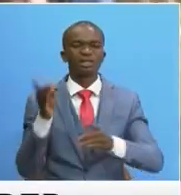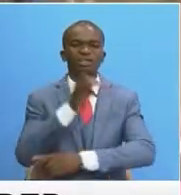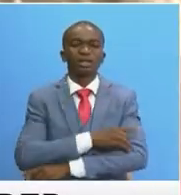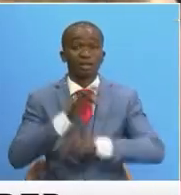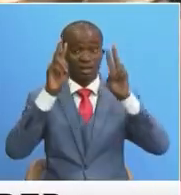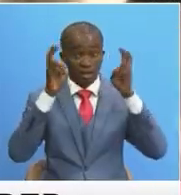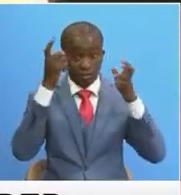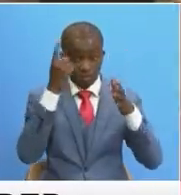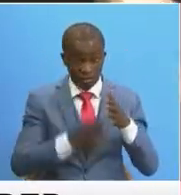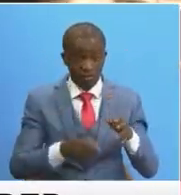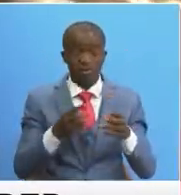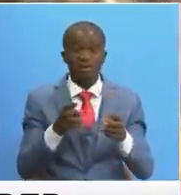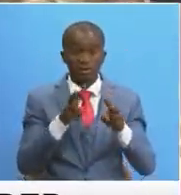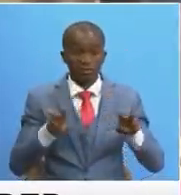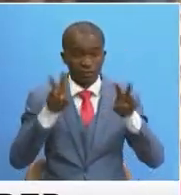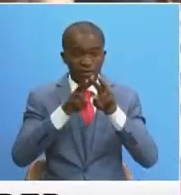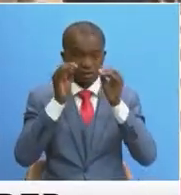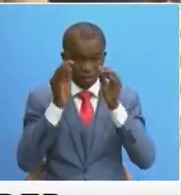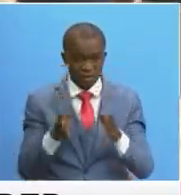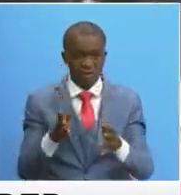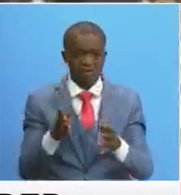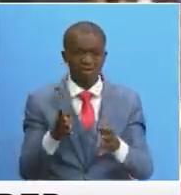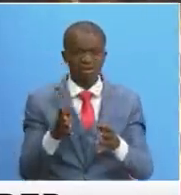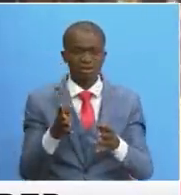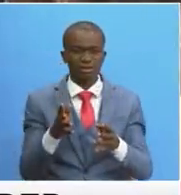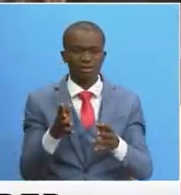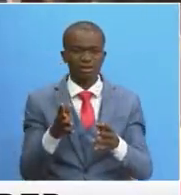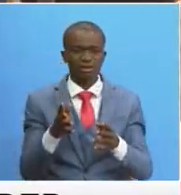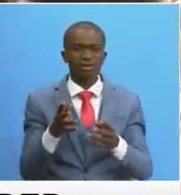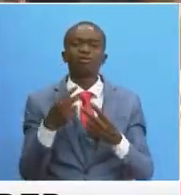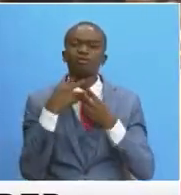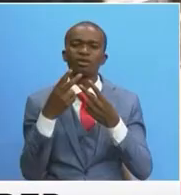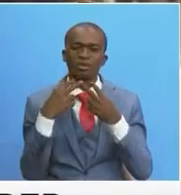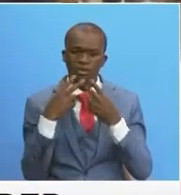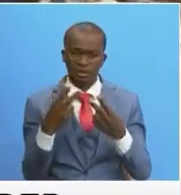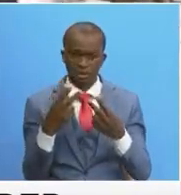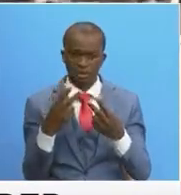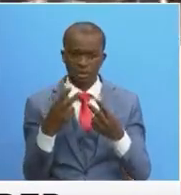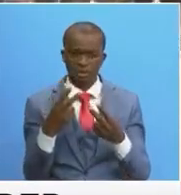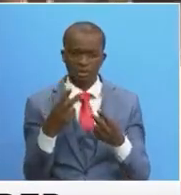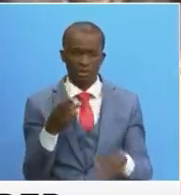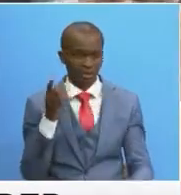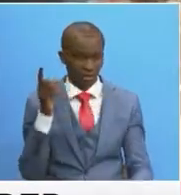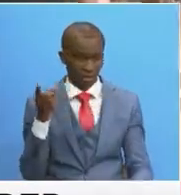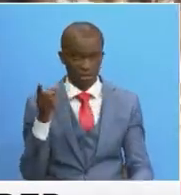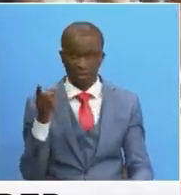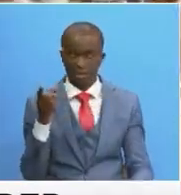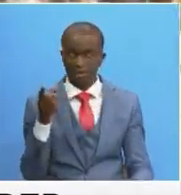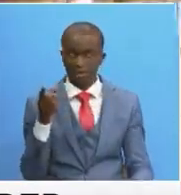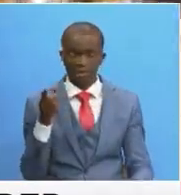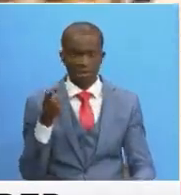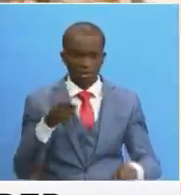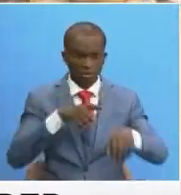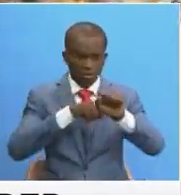theme, Valuing Teachers' Voices Towards a New Social Contract for Education. The event, held at Mongo Sports Stadium, brought